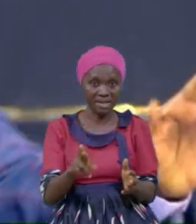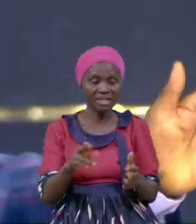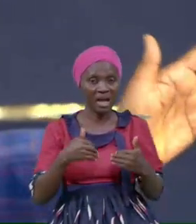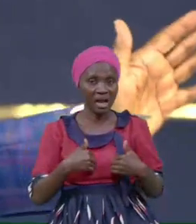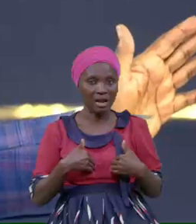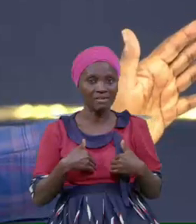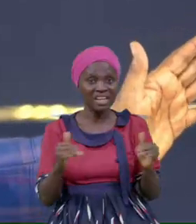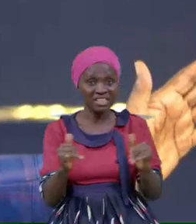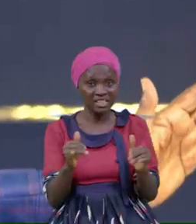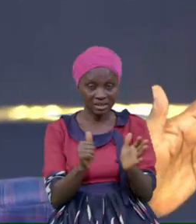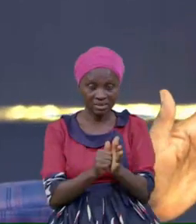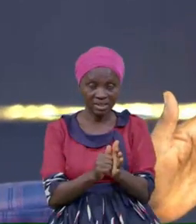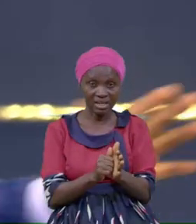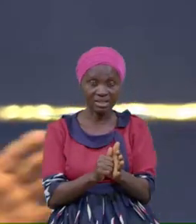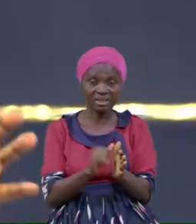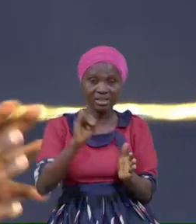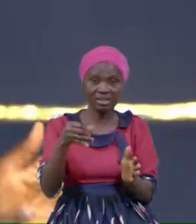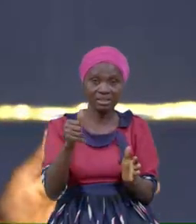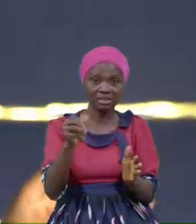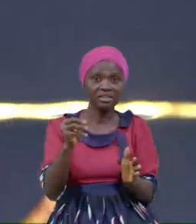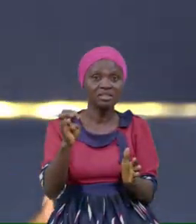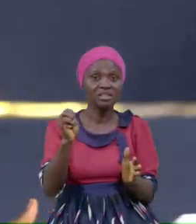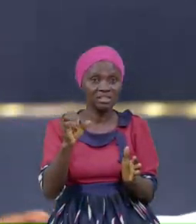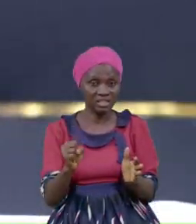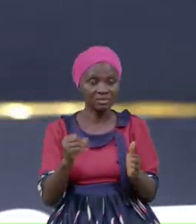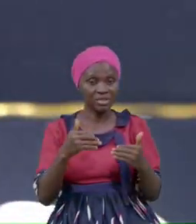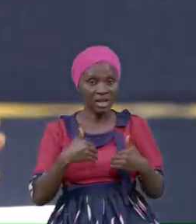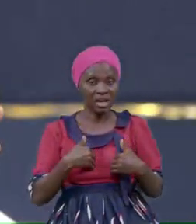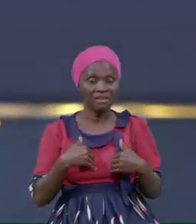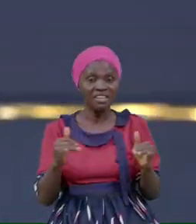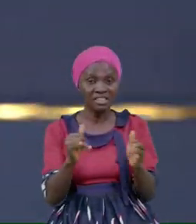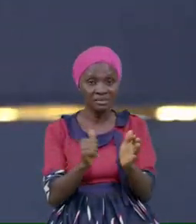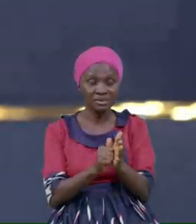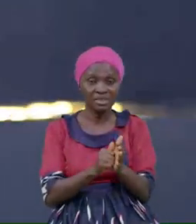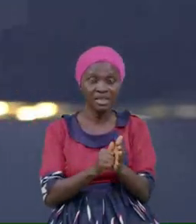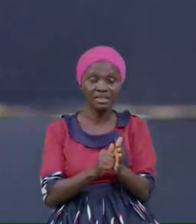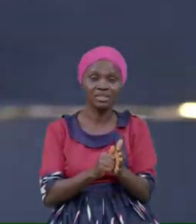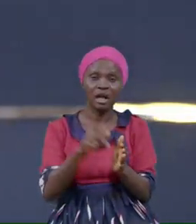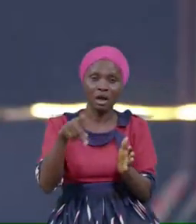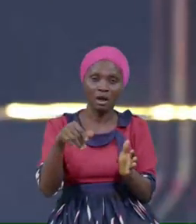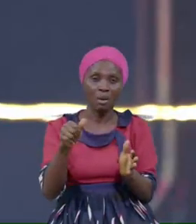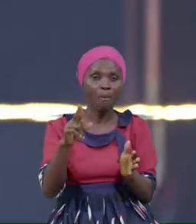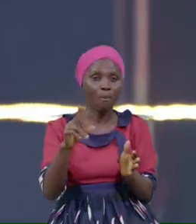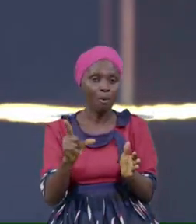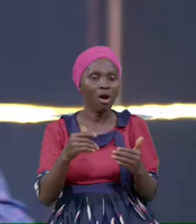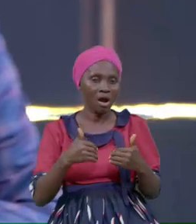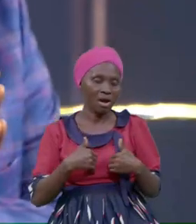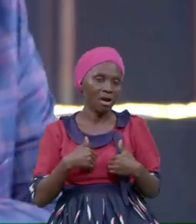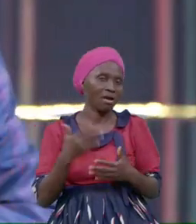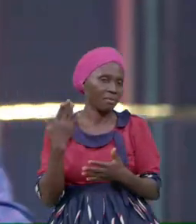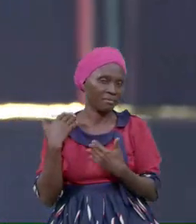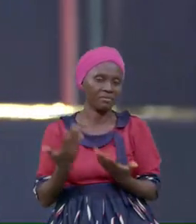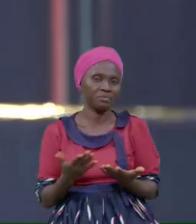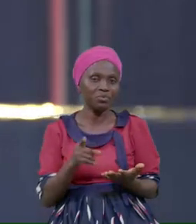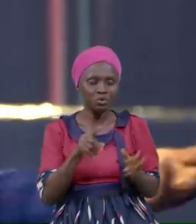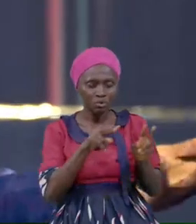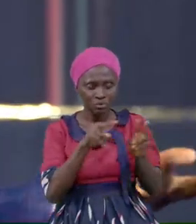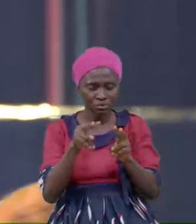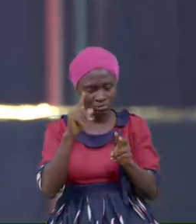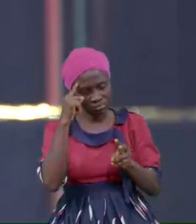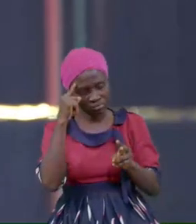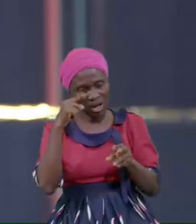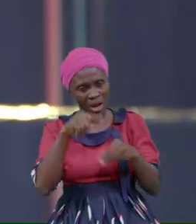had, that Paul had. You look at those men, I wish I were here when they were here.